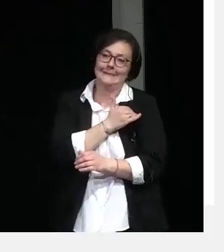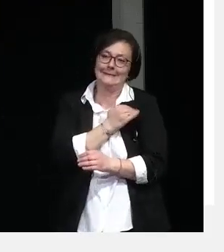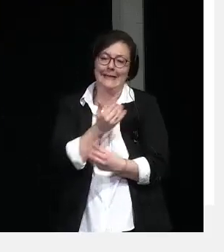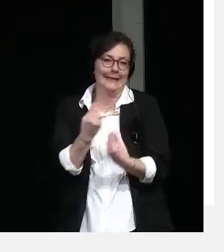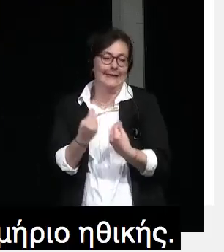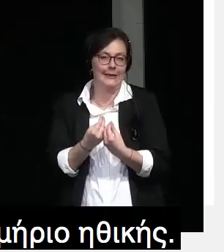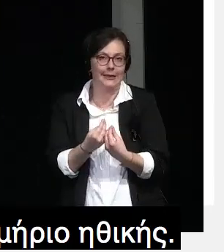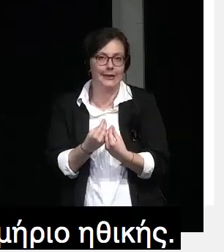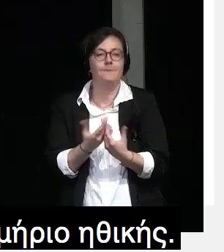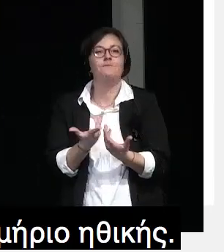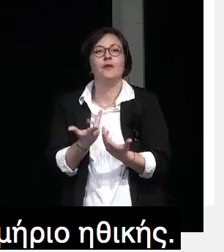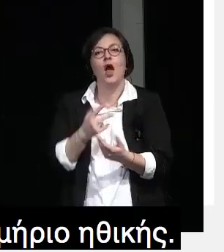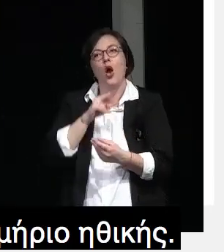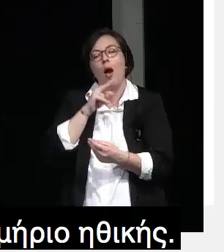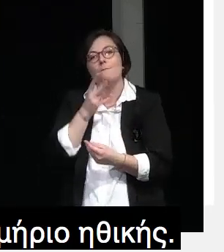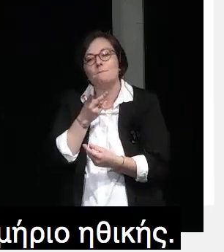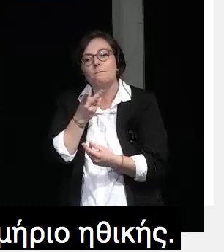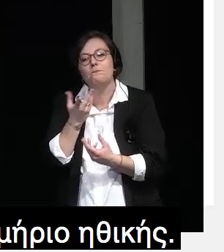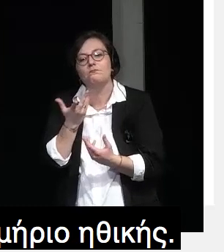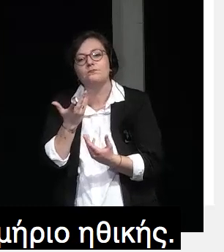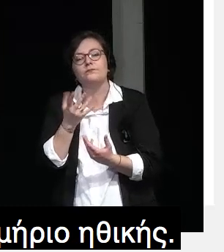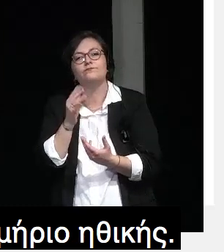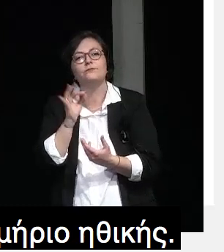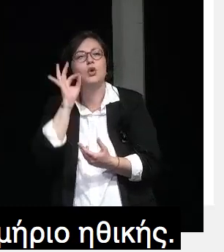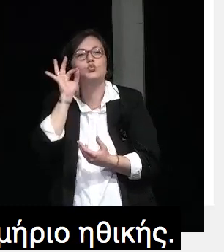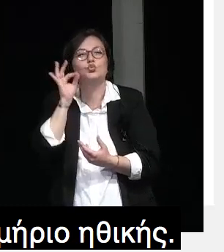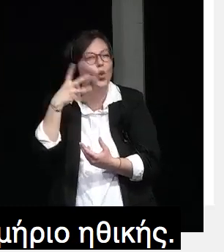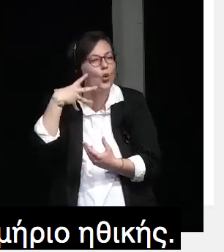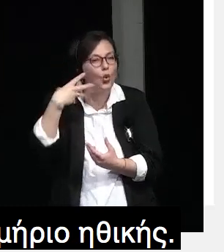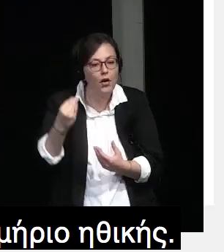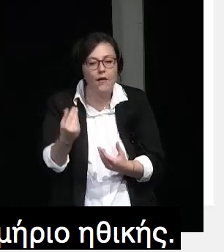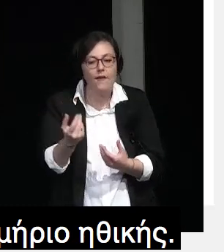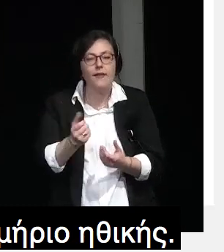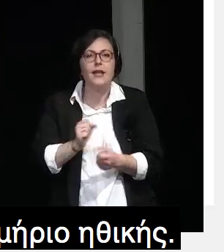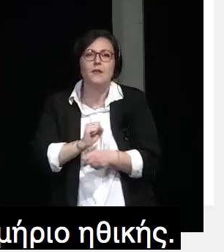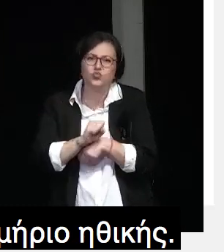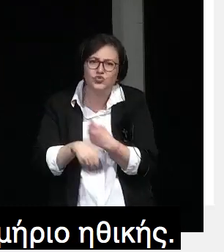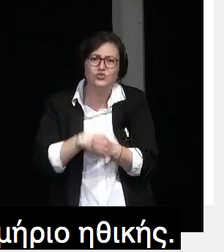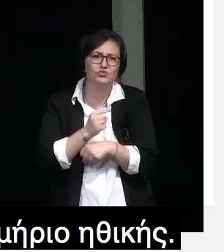in the budget. And I think these conversations we had earlier today about sort of that